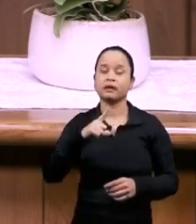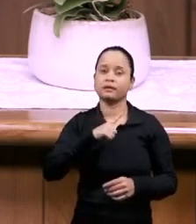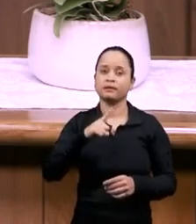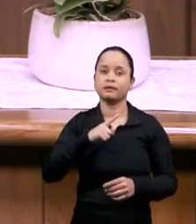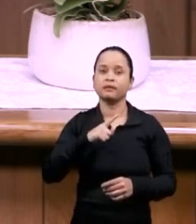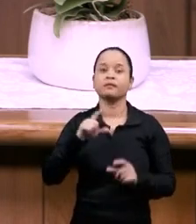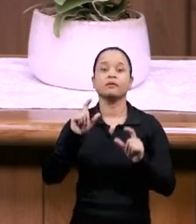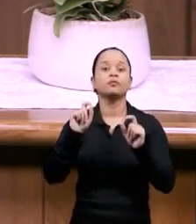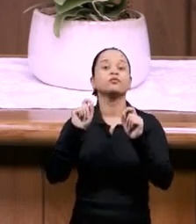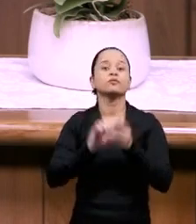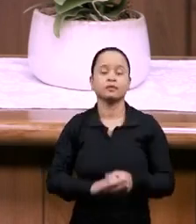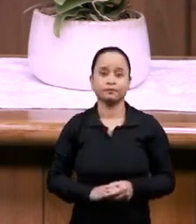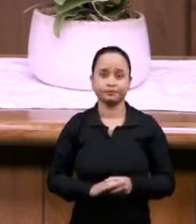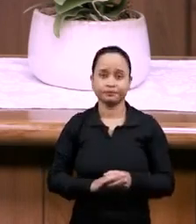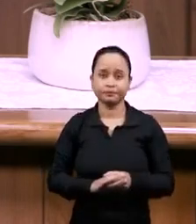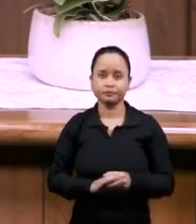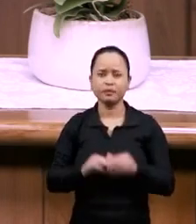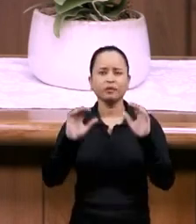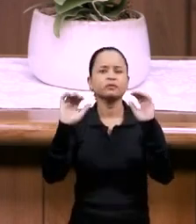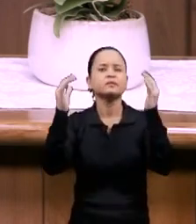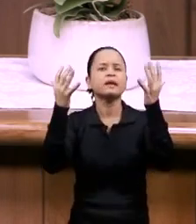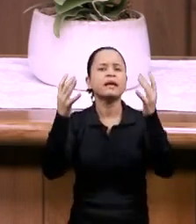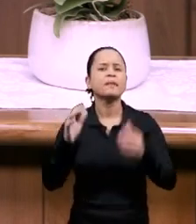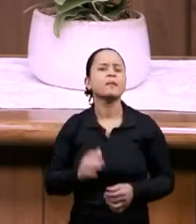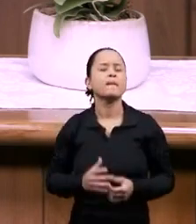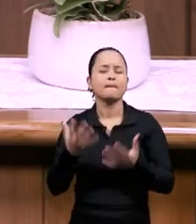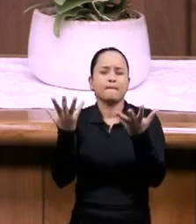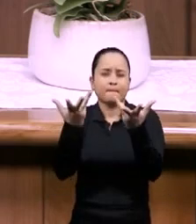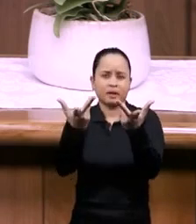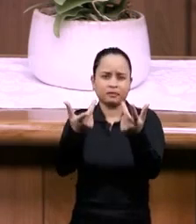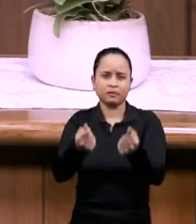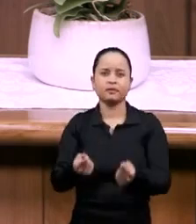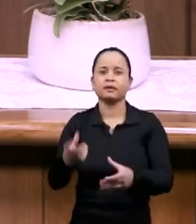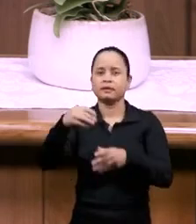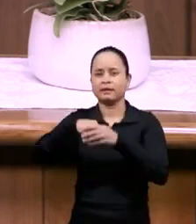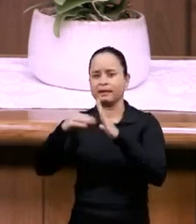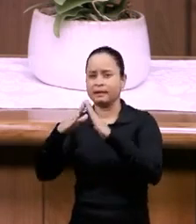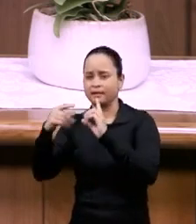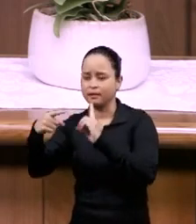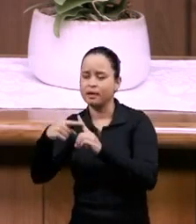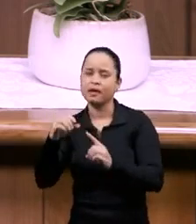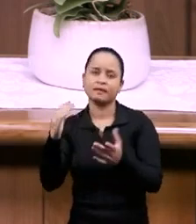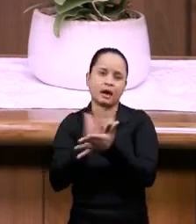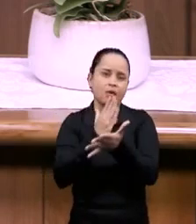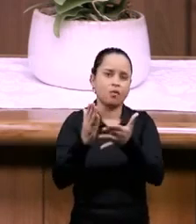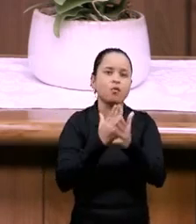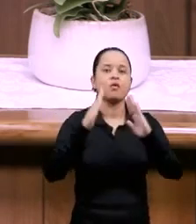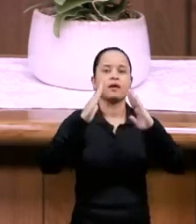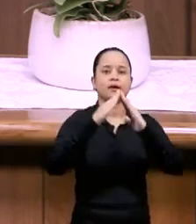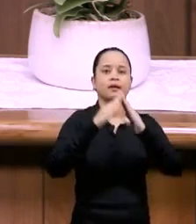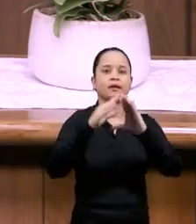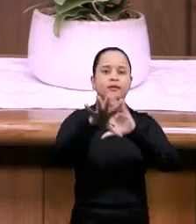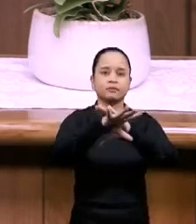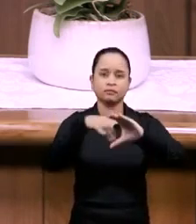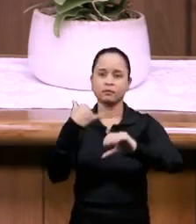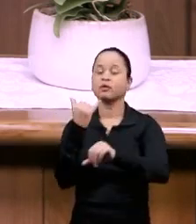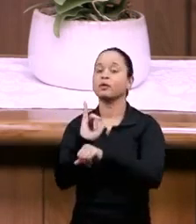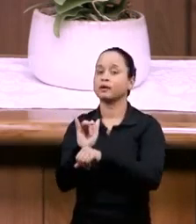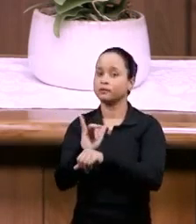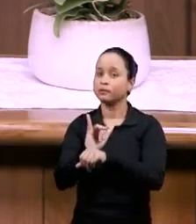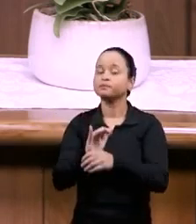that was watched by many. Some were at their homes, some in the churches watching